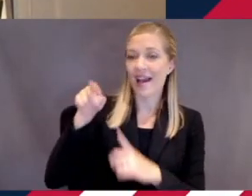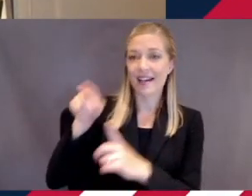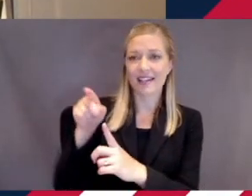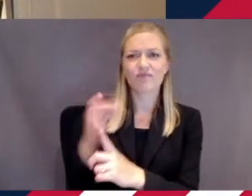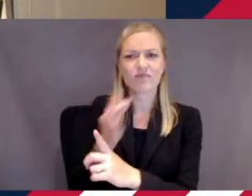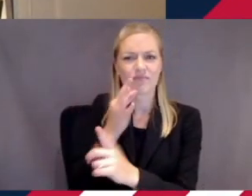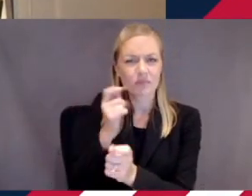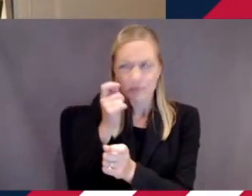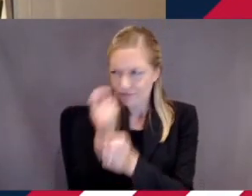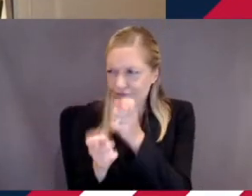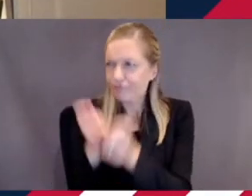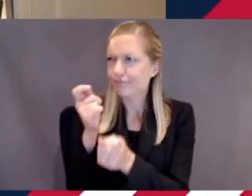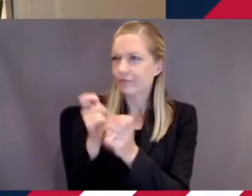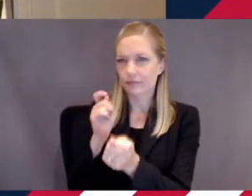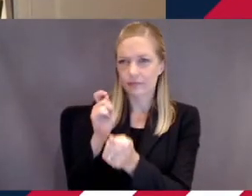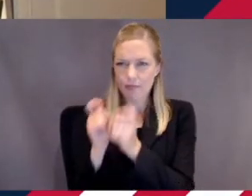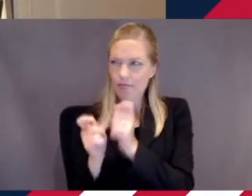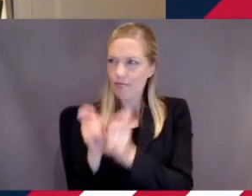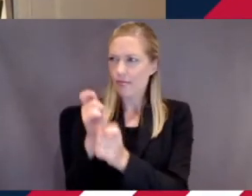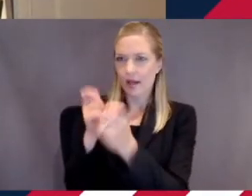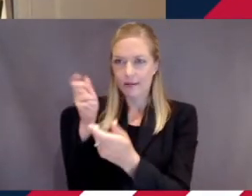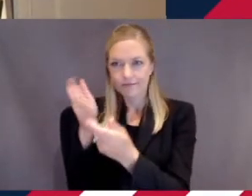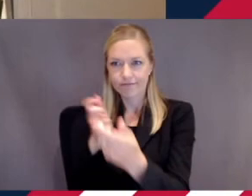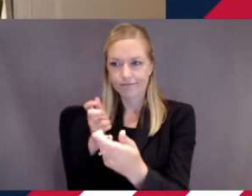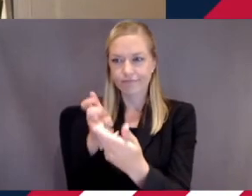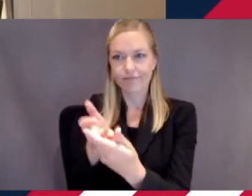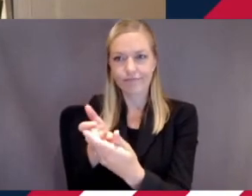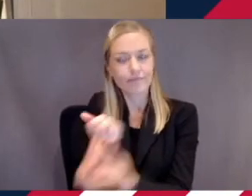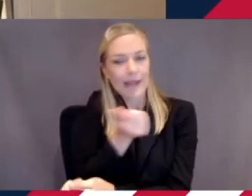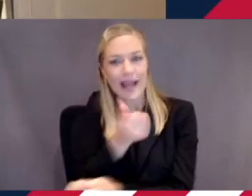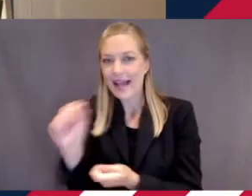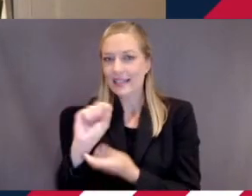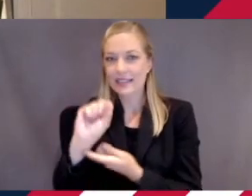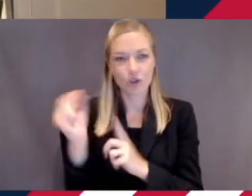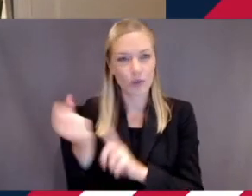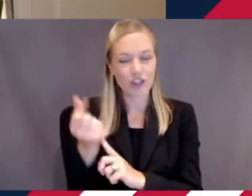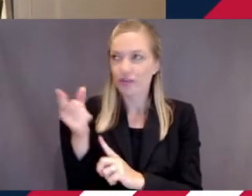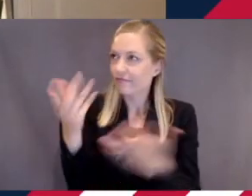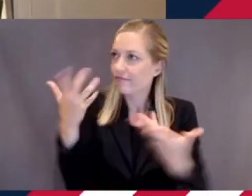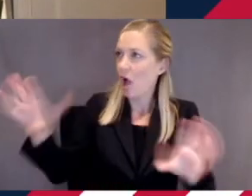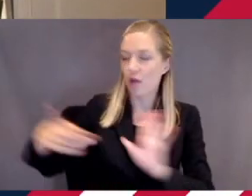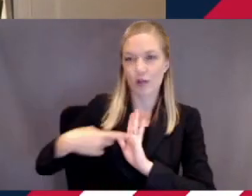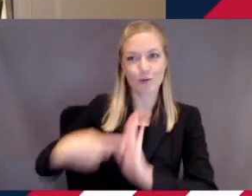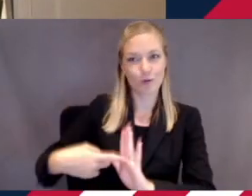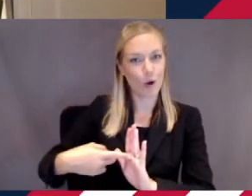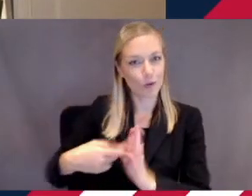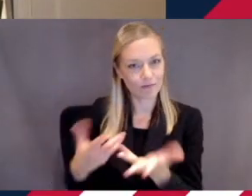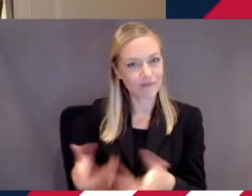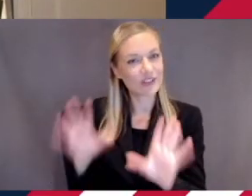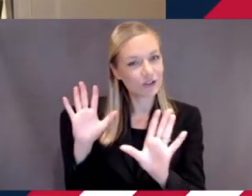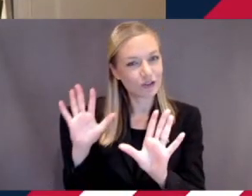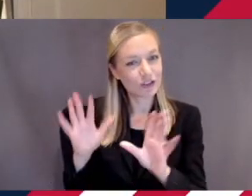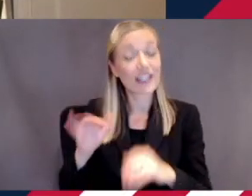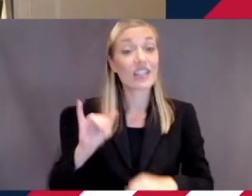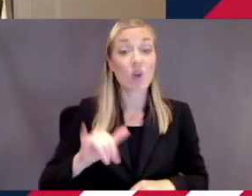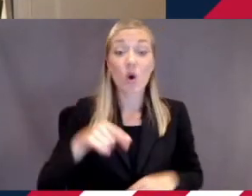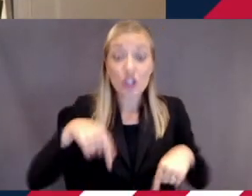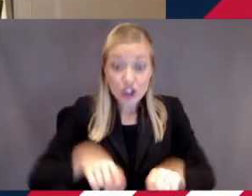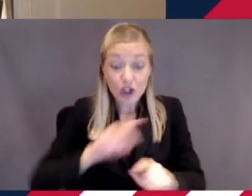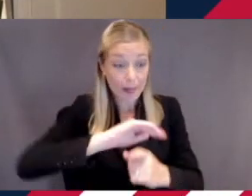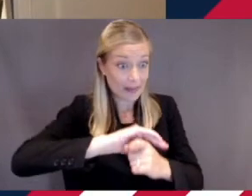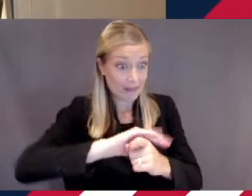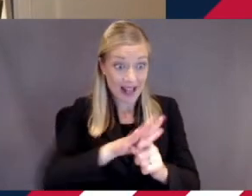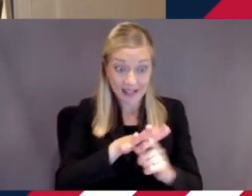any situation, and it's exactly what we have done. In the middle of this pandemic, we put the health and safety of the American